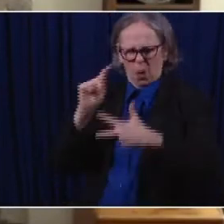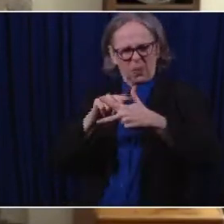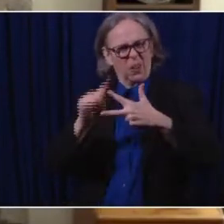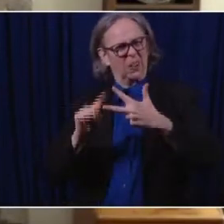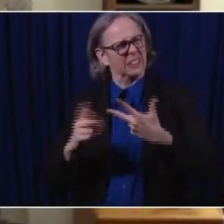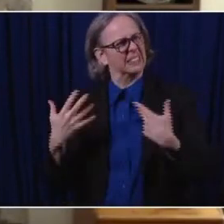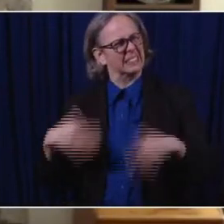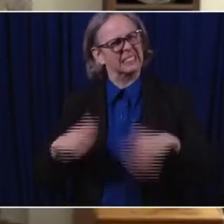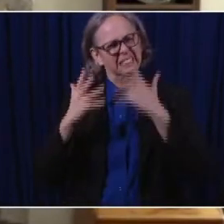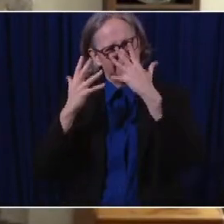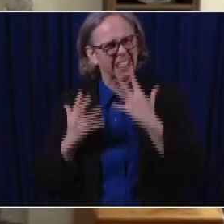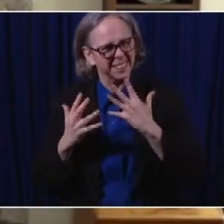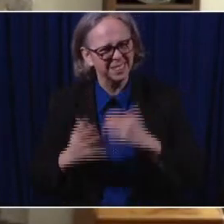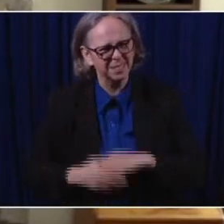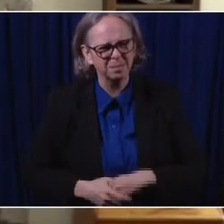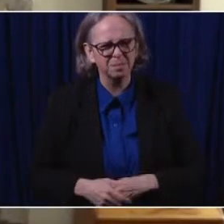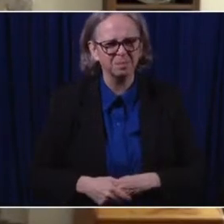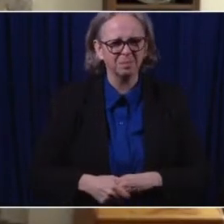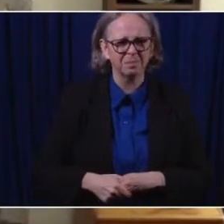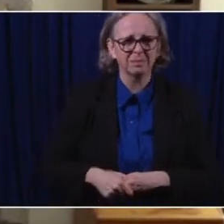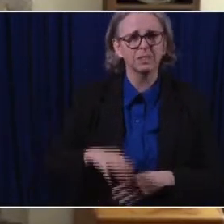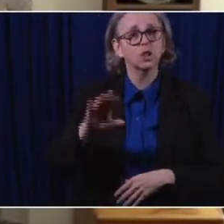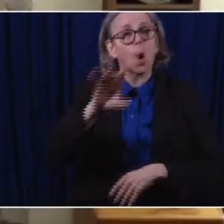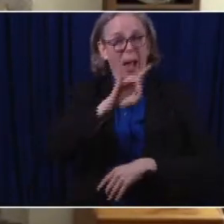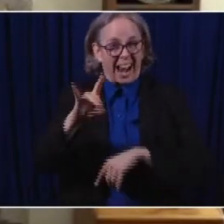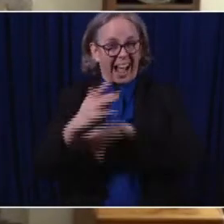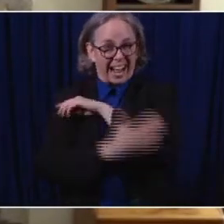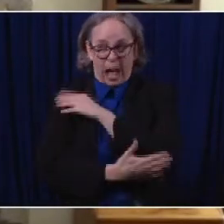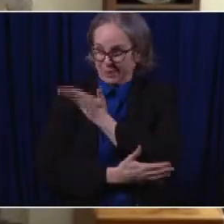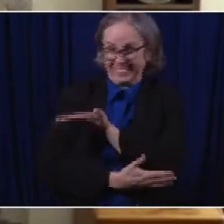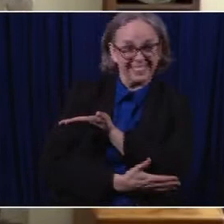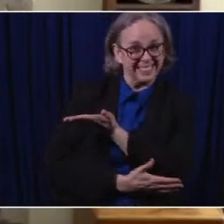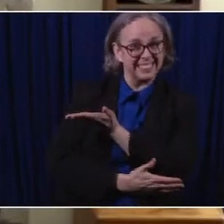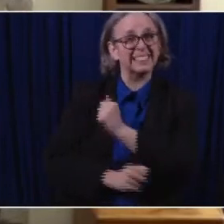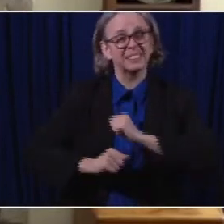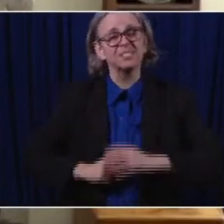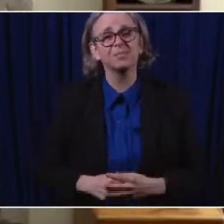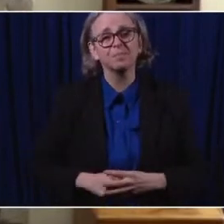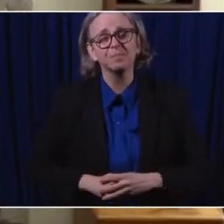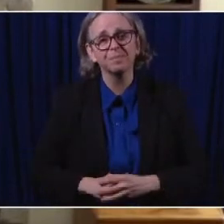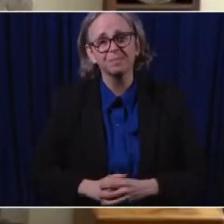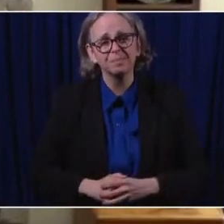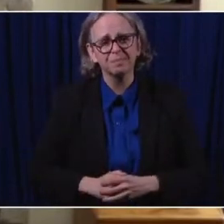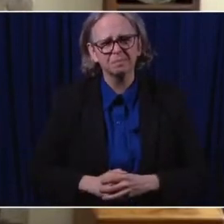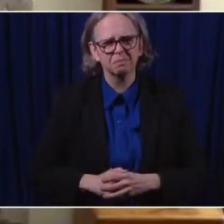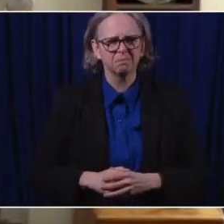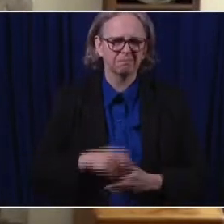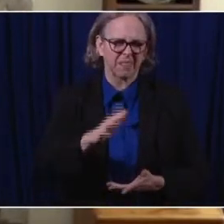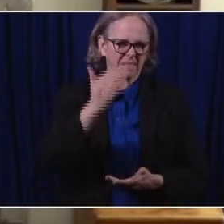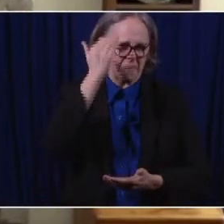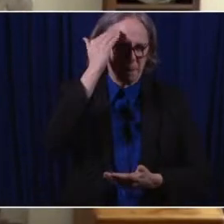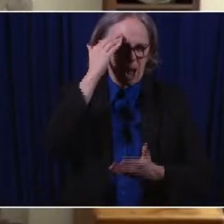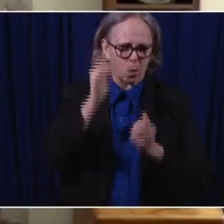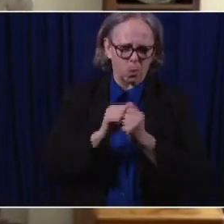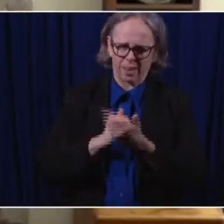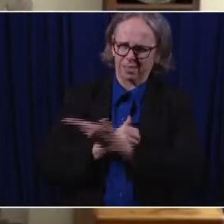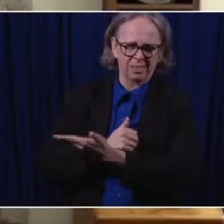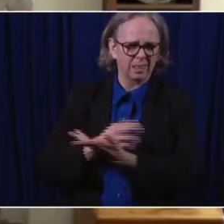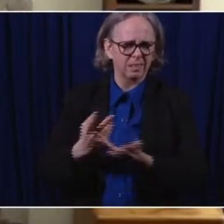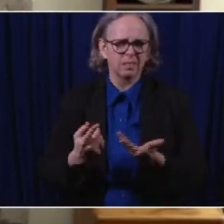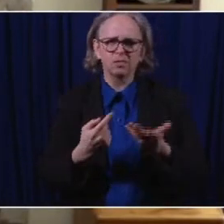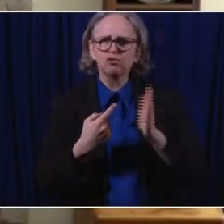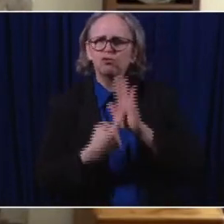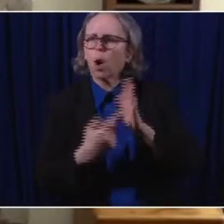normal chart. Again, this is what we ask people to look at if you want to see how much spread there is directly